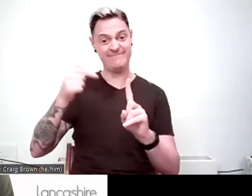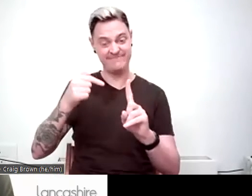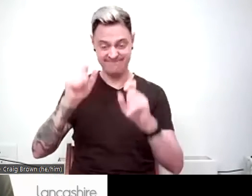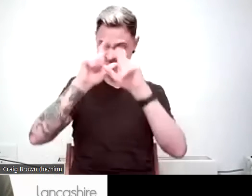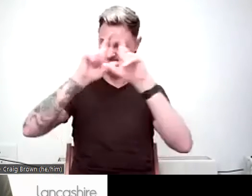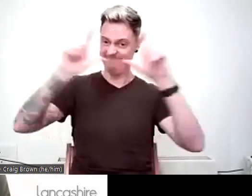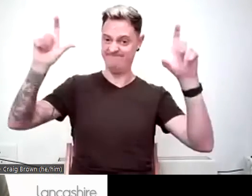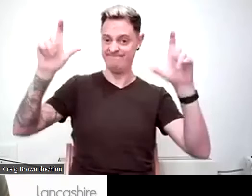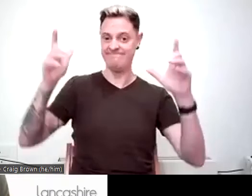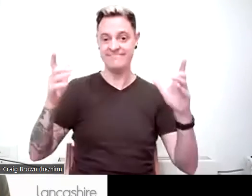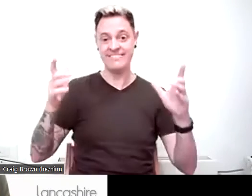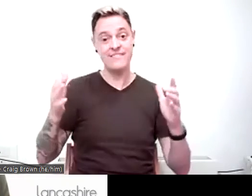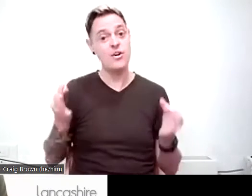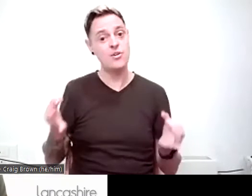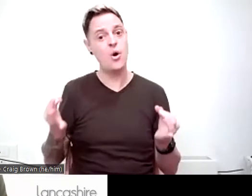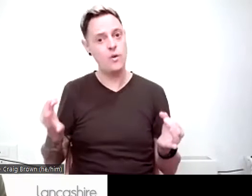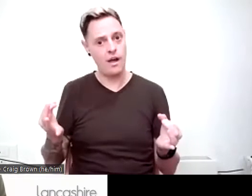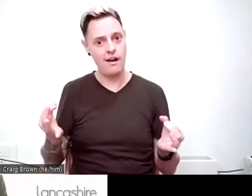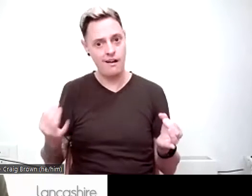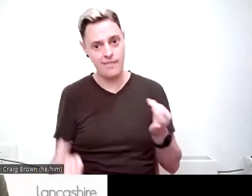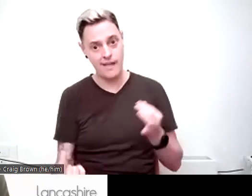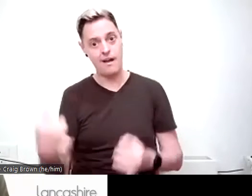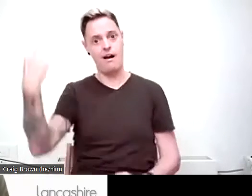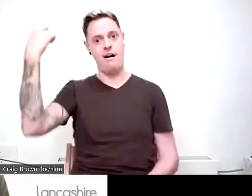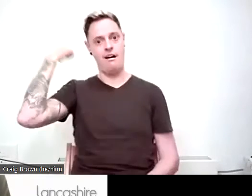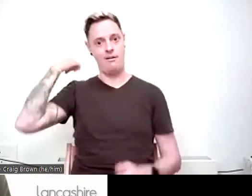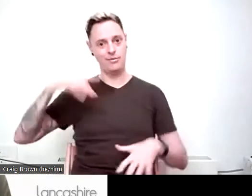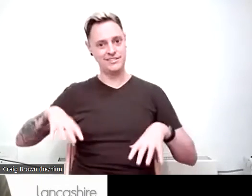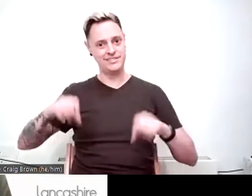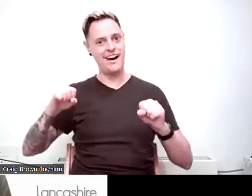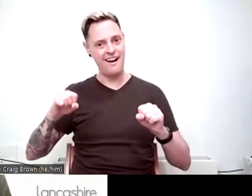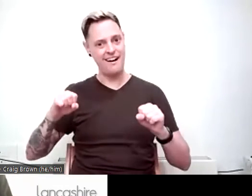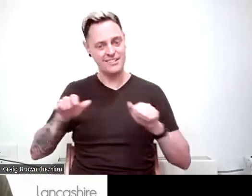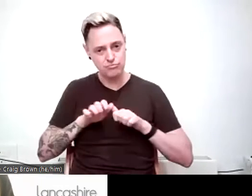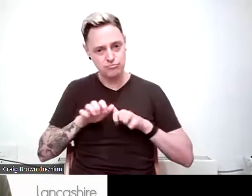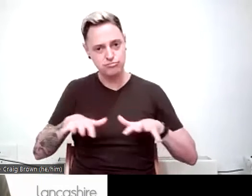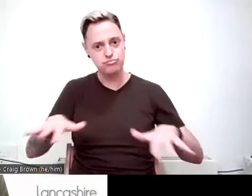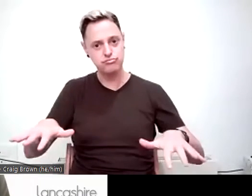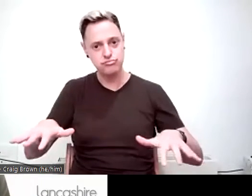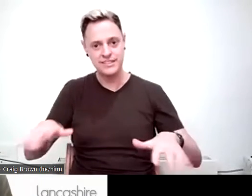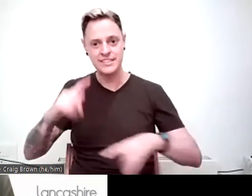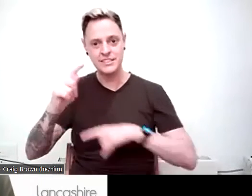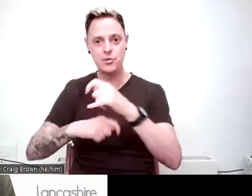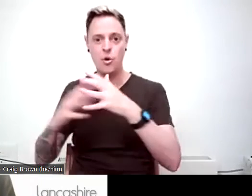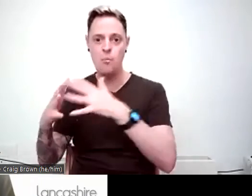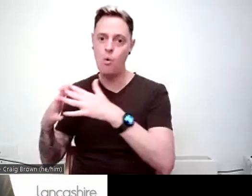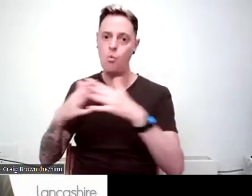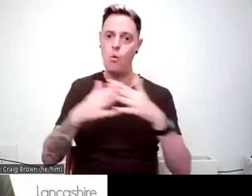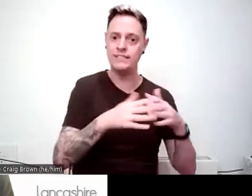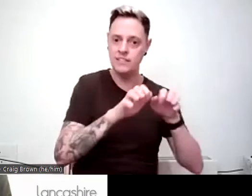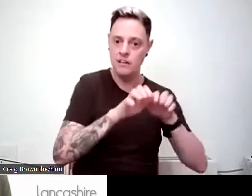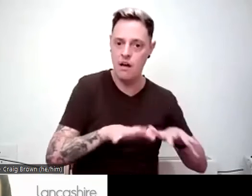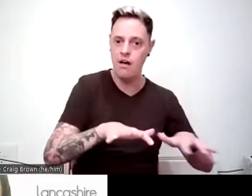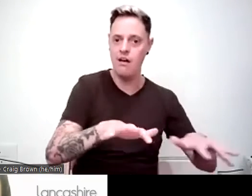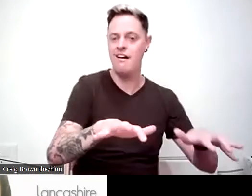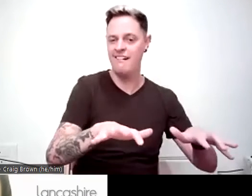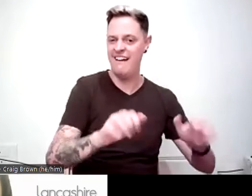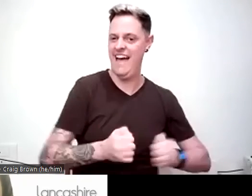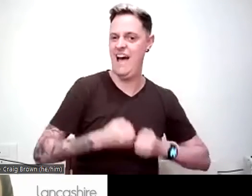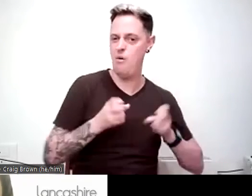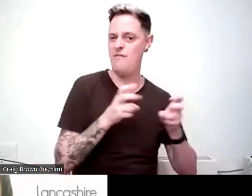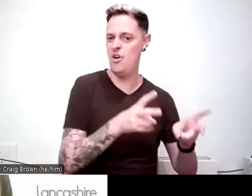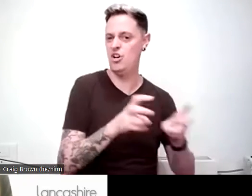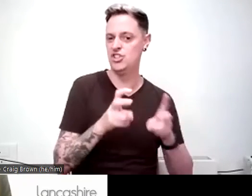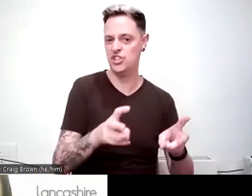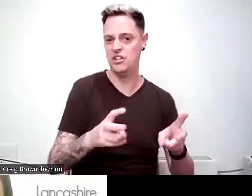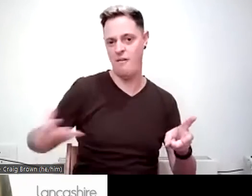probably yoga was the main thing that started that off, in terms of westernized versions of yoga and people making a lot of money out